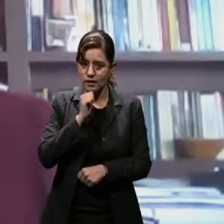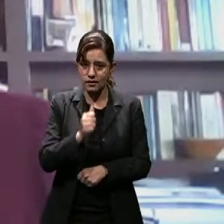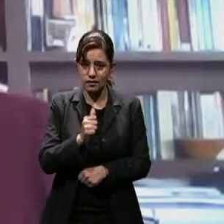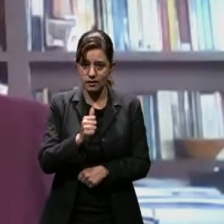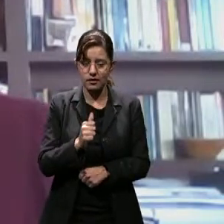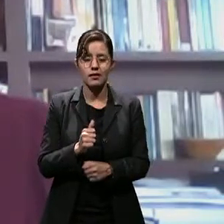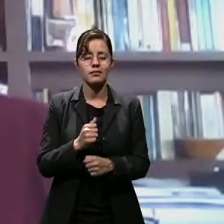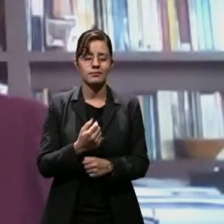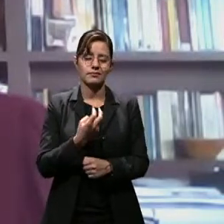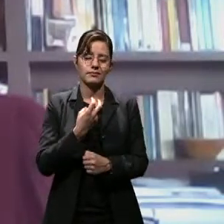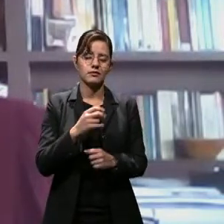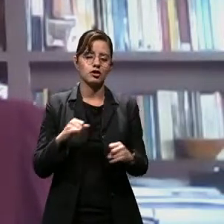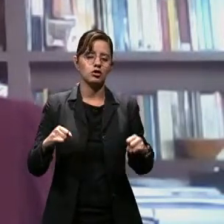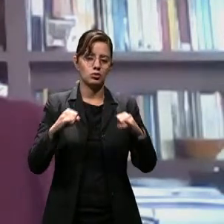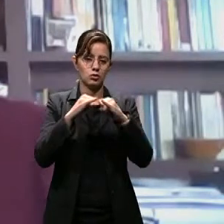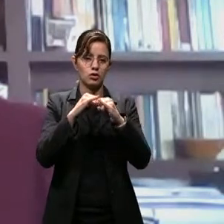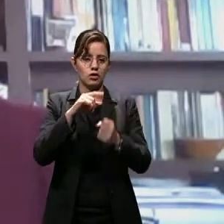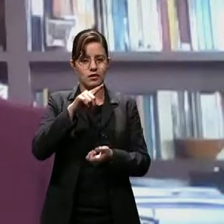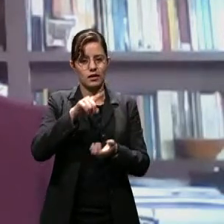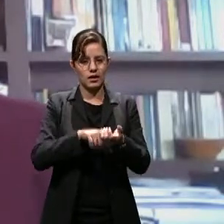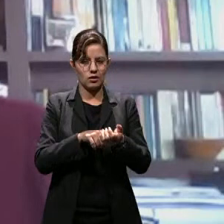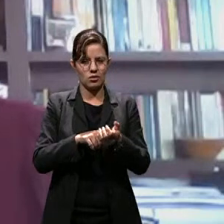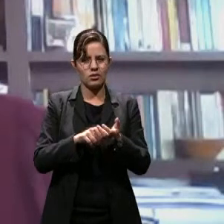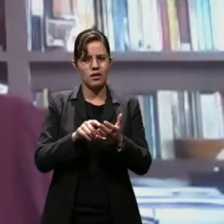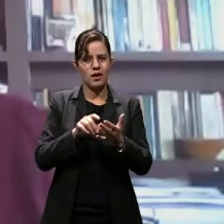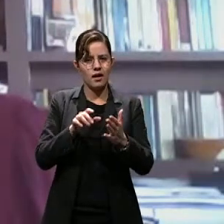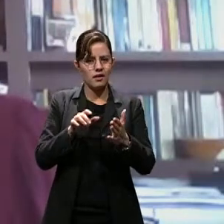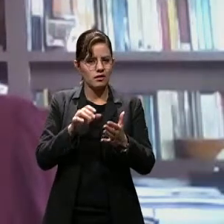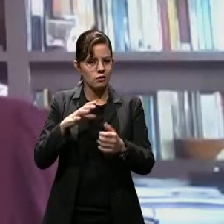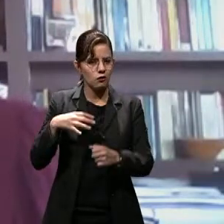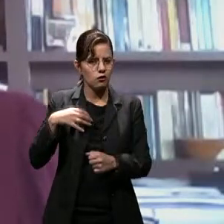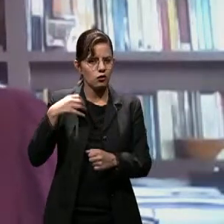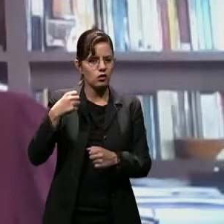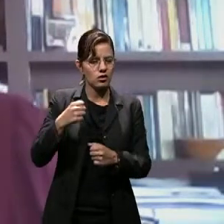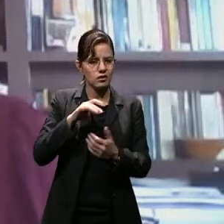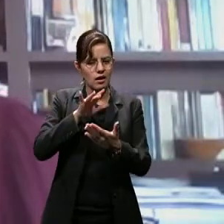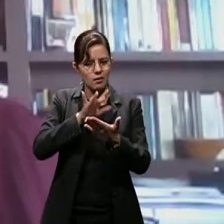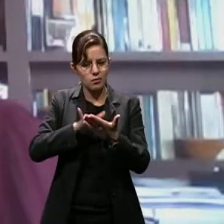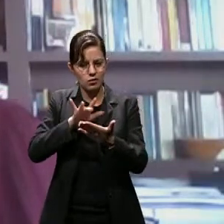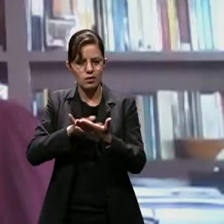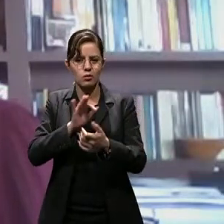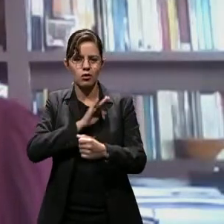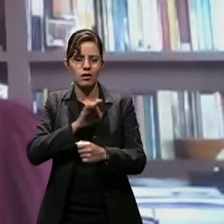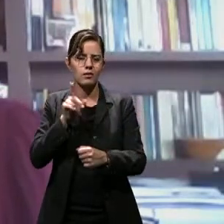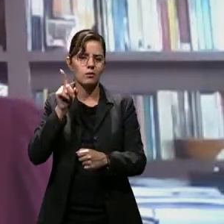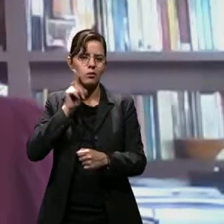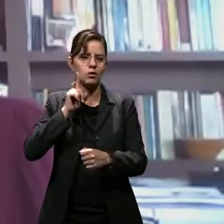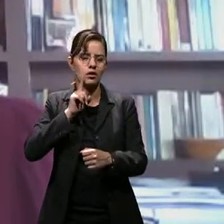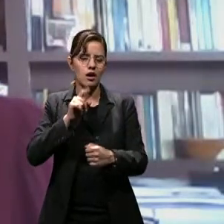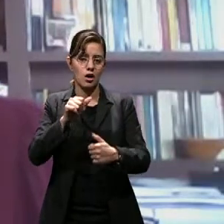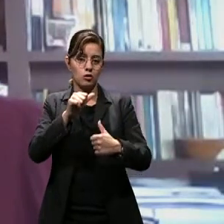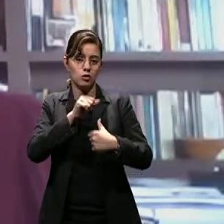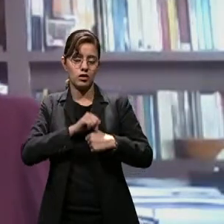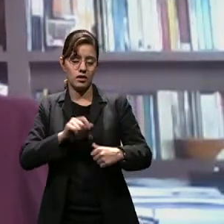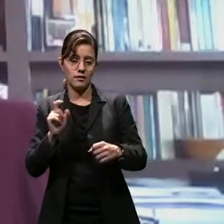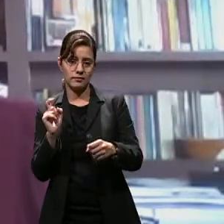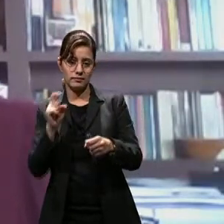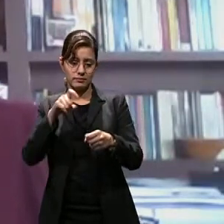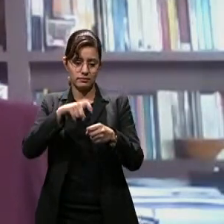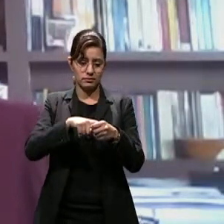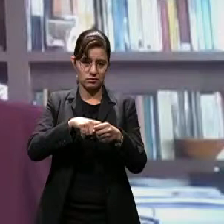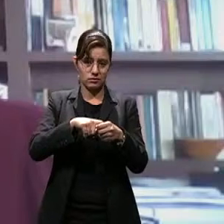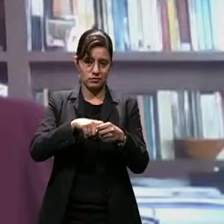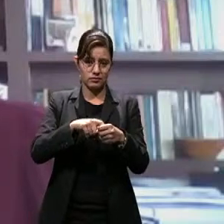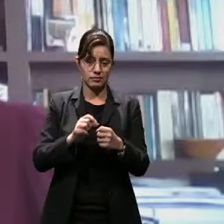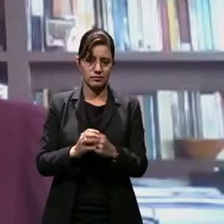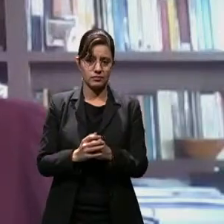same synergy that promoted a reform to guarantee the effective access of women to political positions